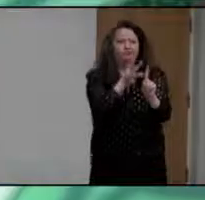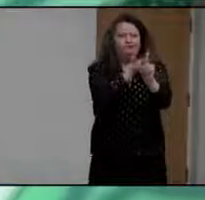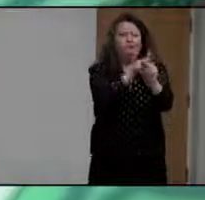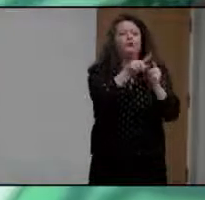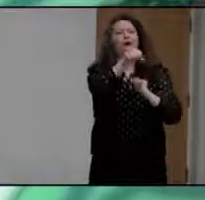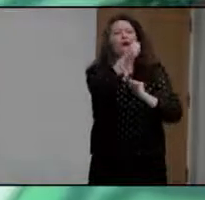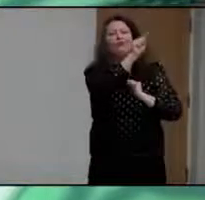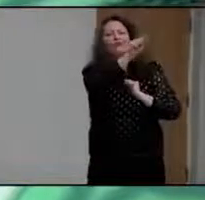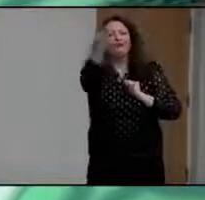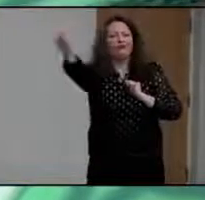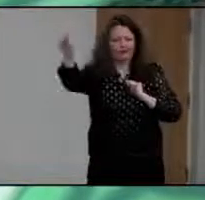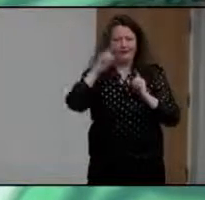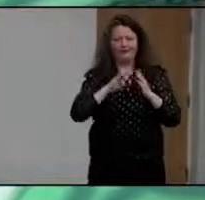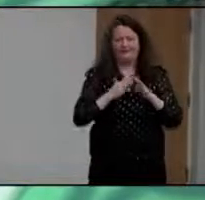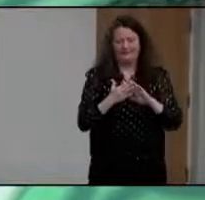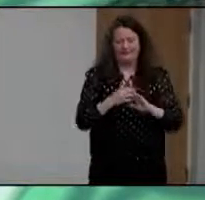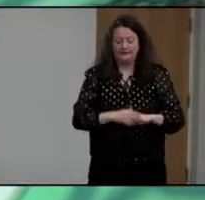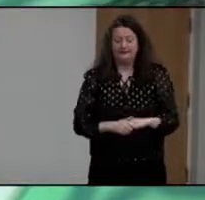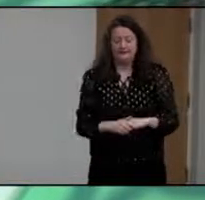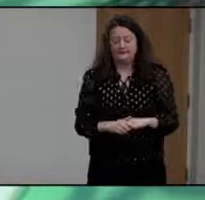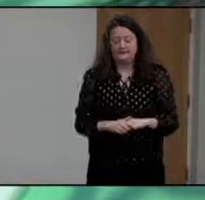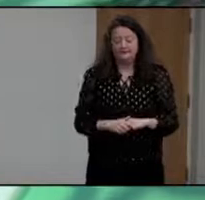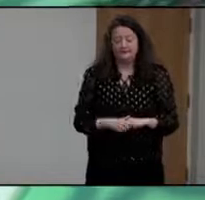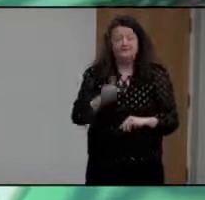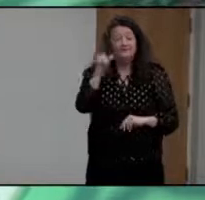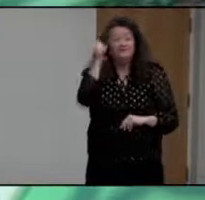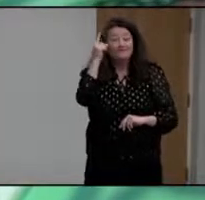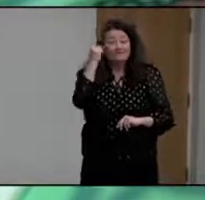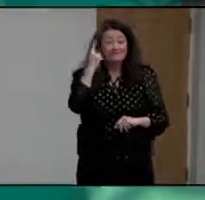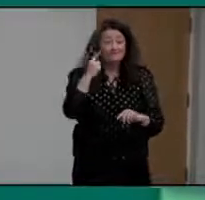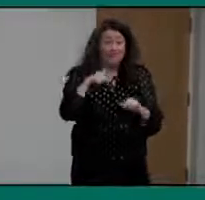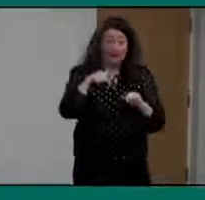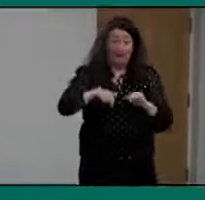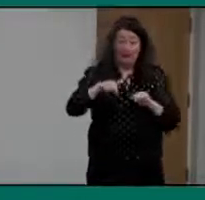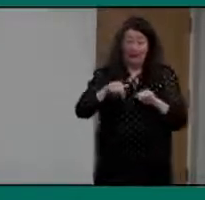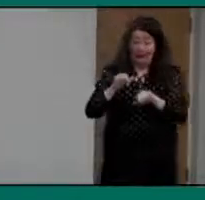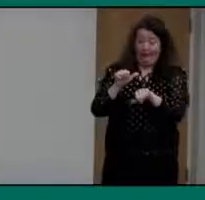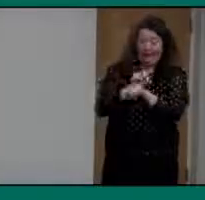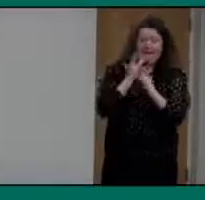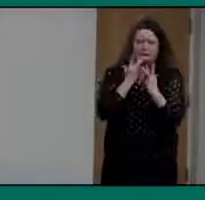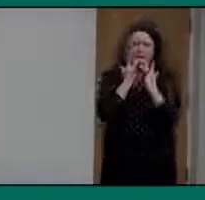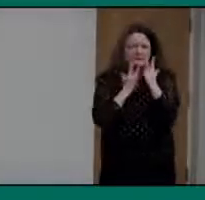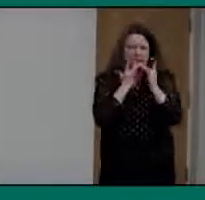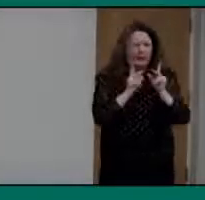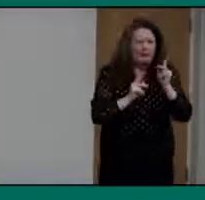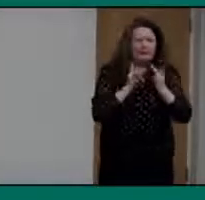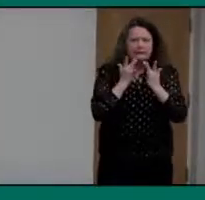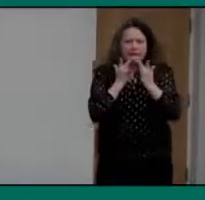the problem of limited resources are also universal.